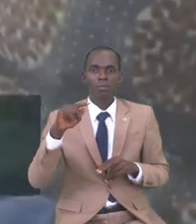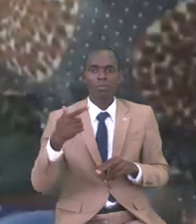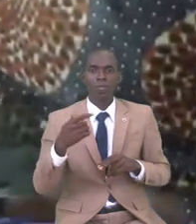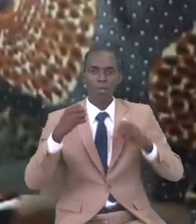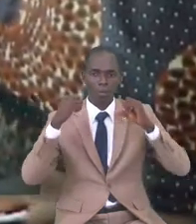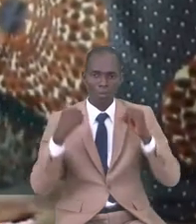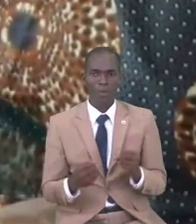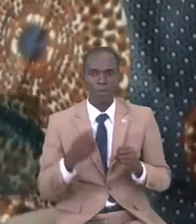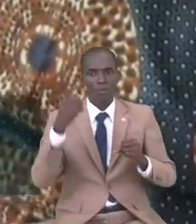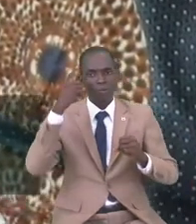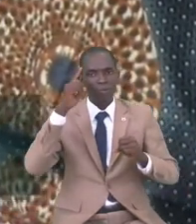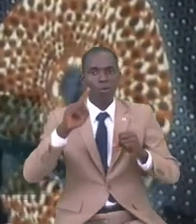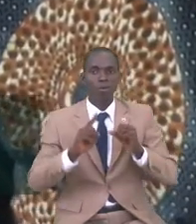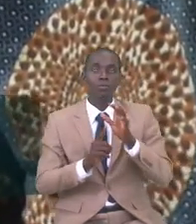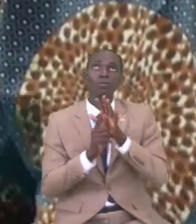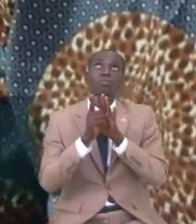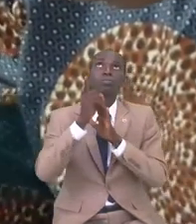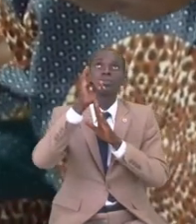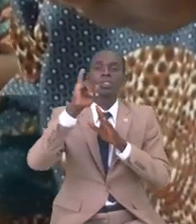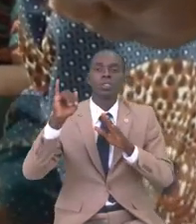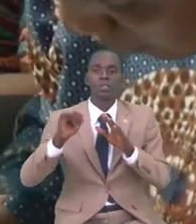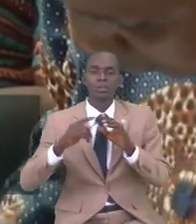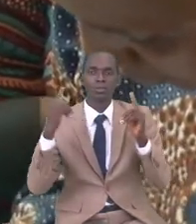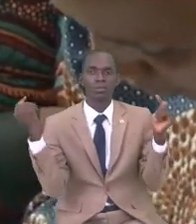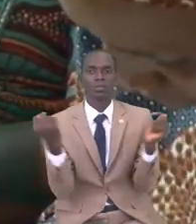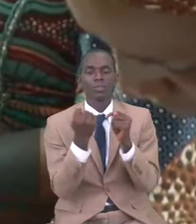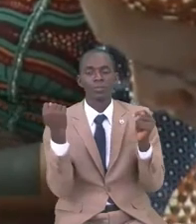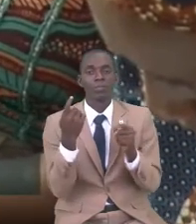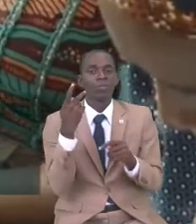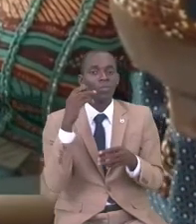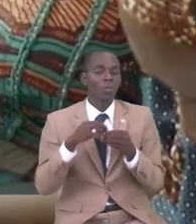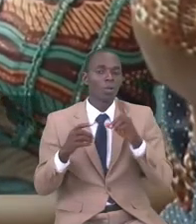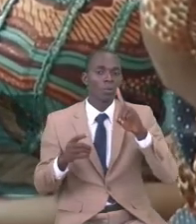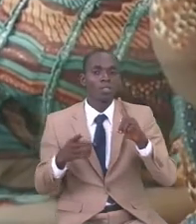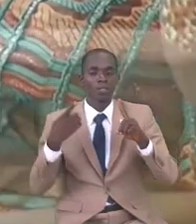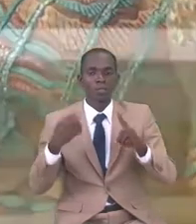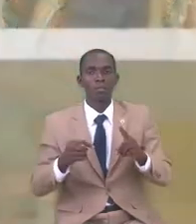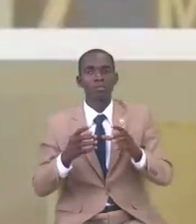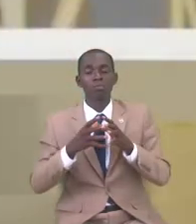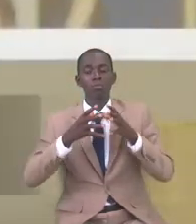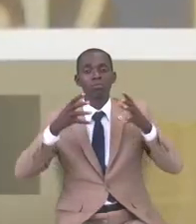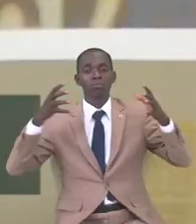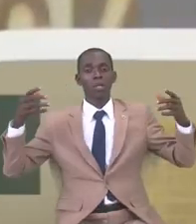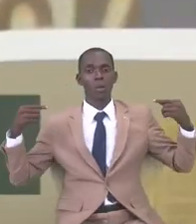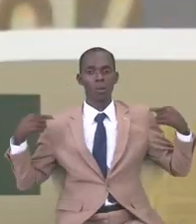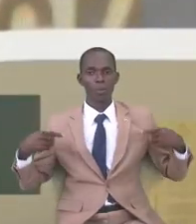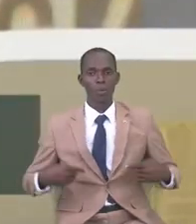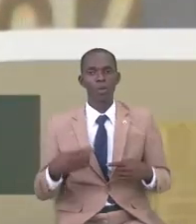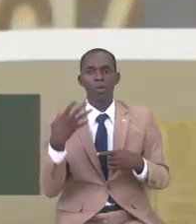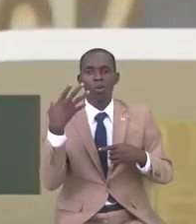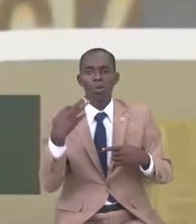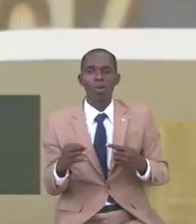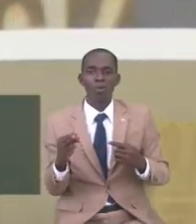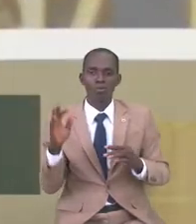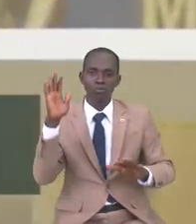triumph. Let's look at number one, the excessive pain of traumatic tragedy.